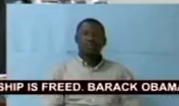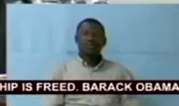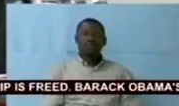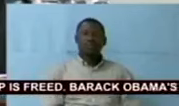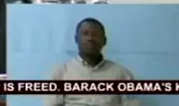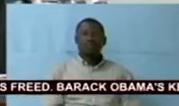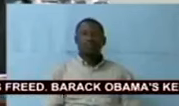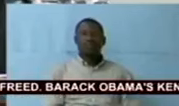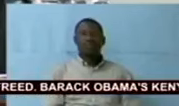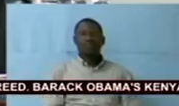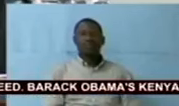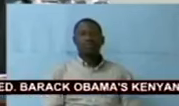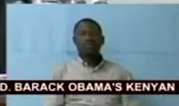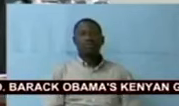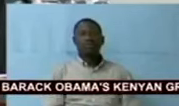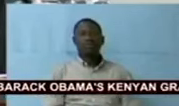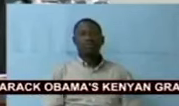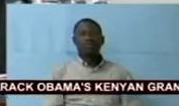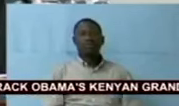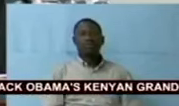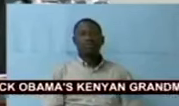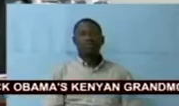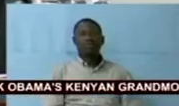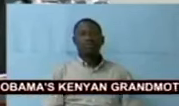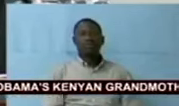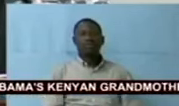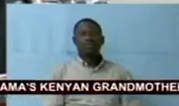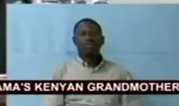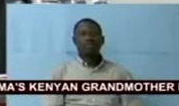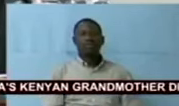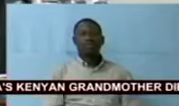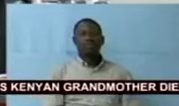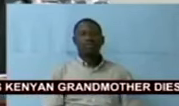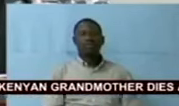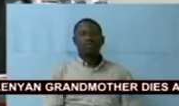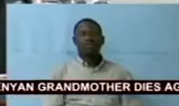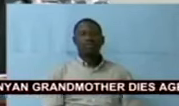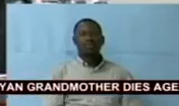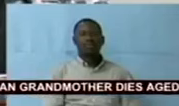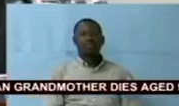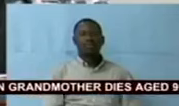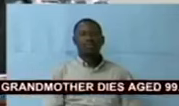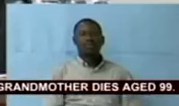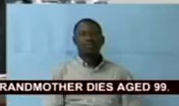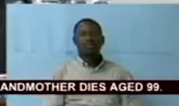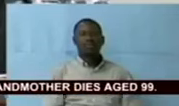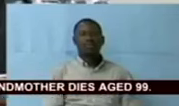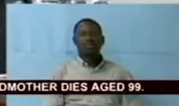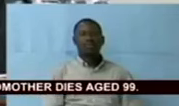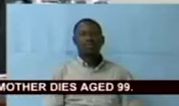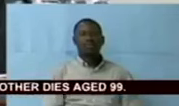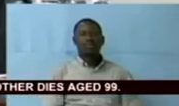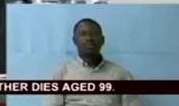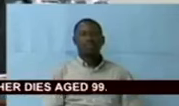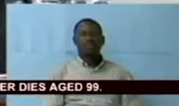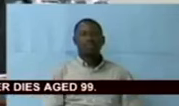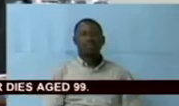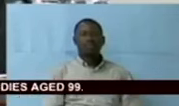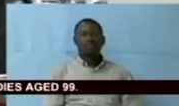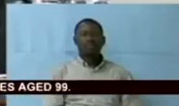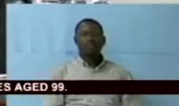ye mo muta aninka kitindi me ya lon ko tumo wala mkitindi lati kafa me Justice Wowo. In order